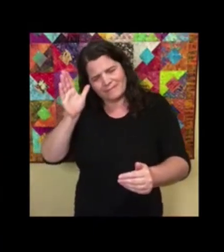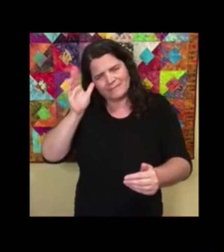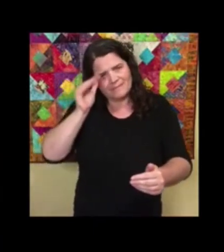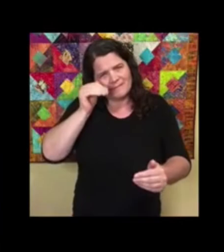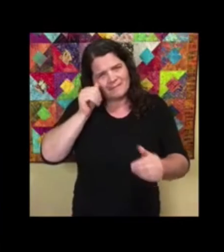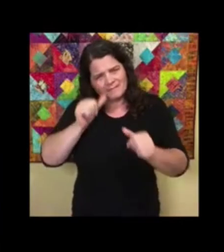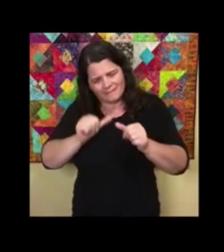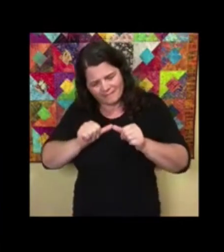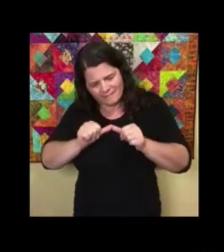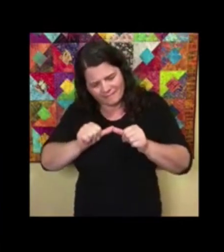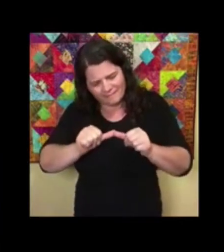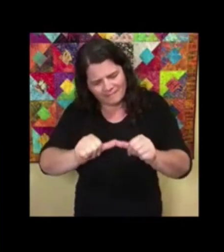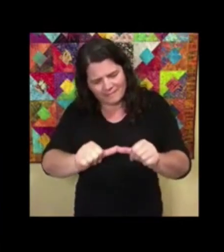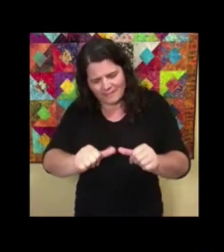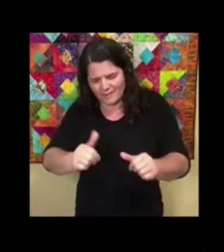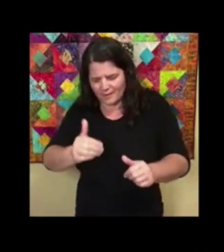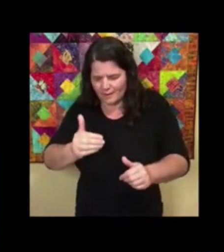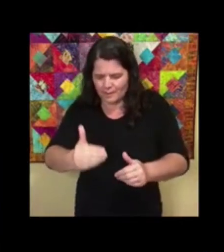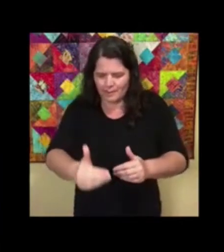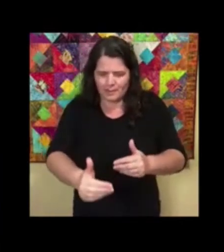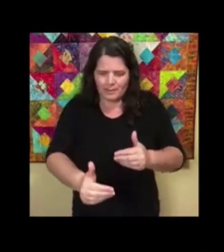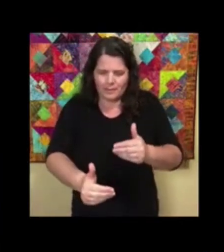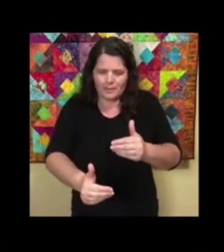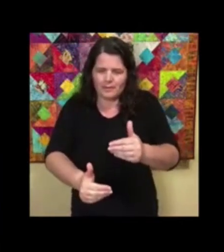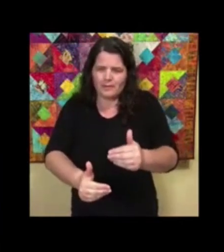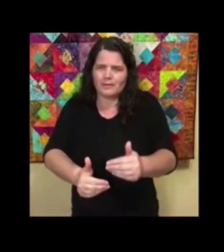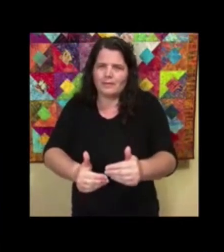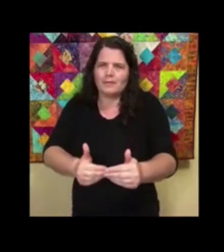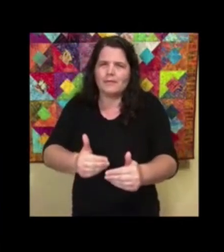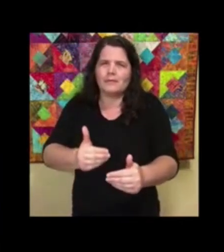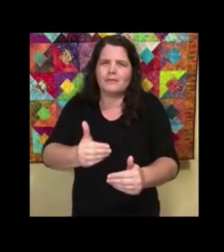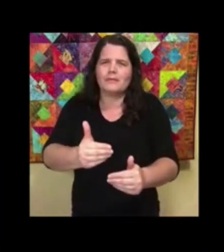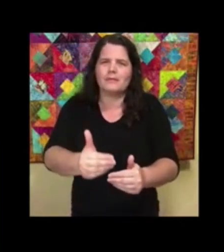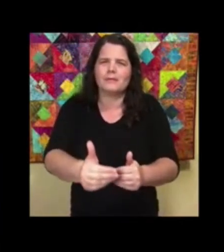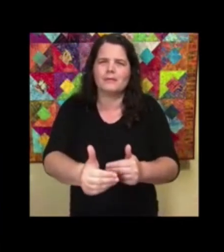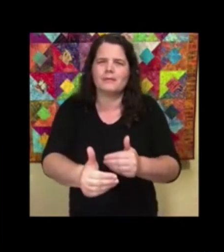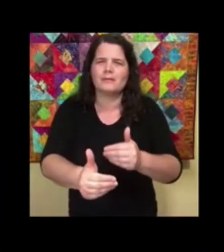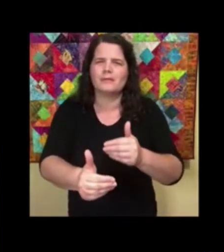forward. Keep on moving